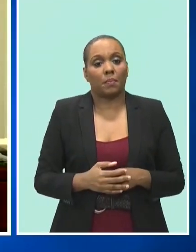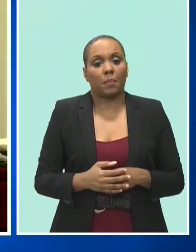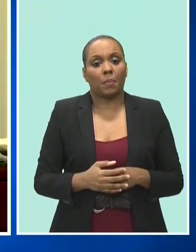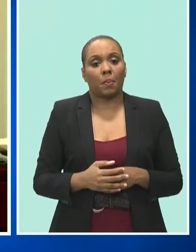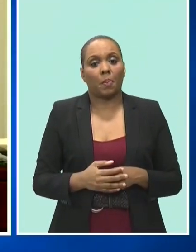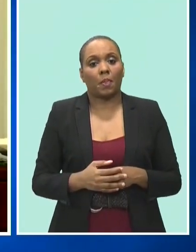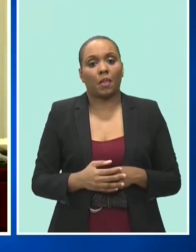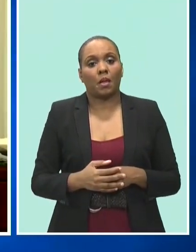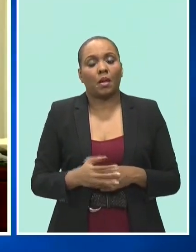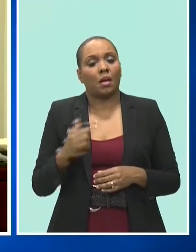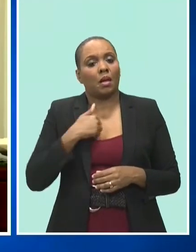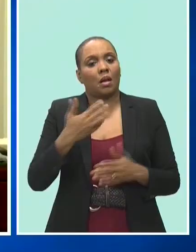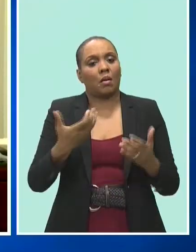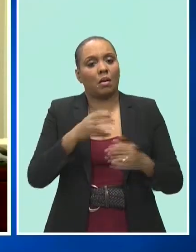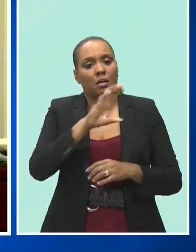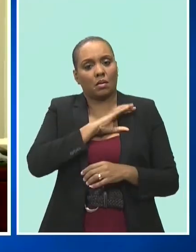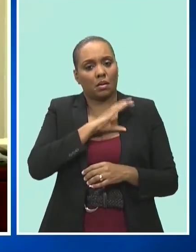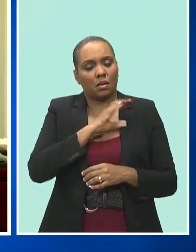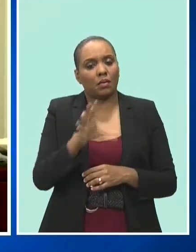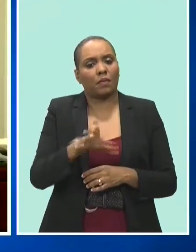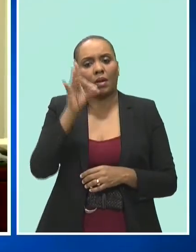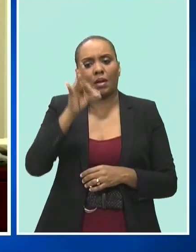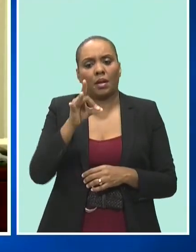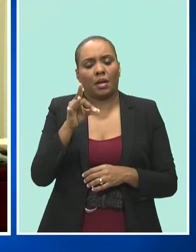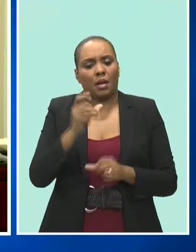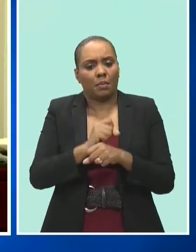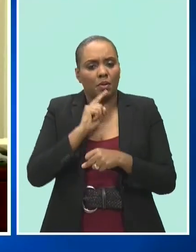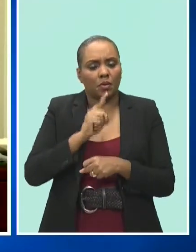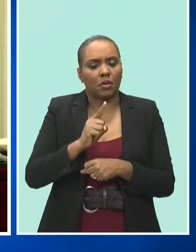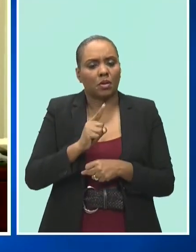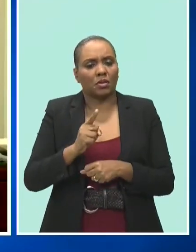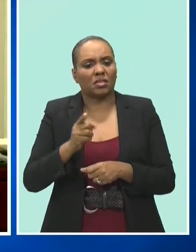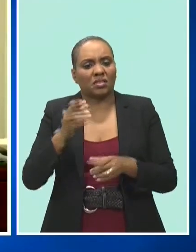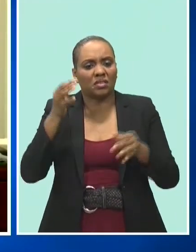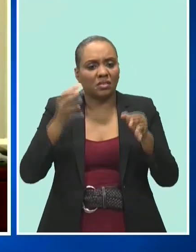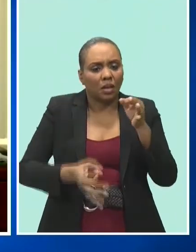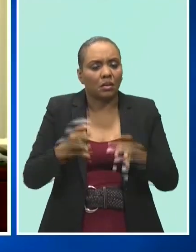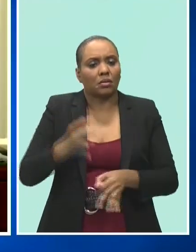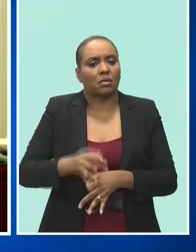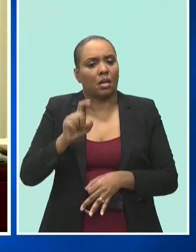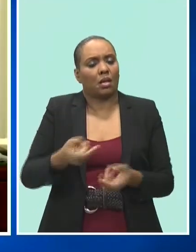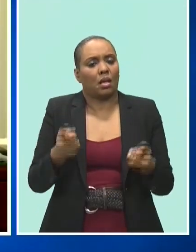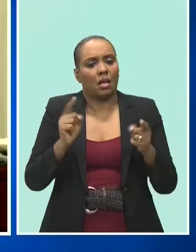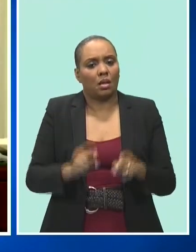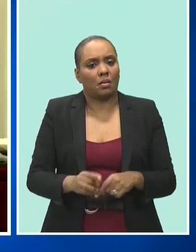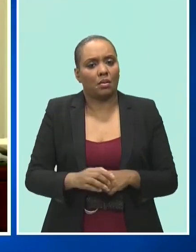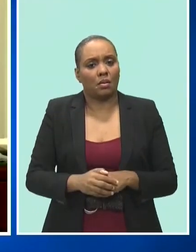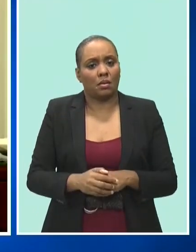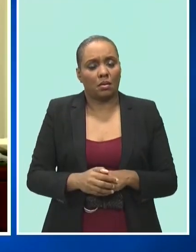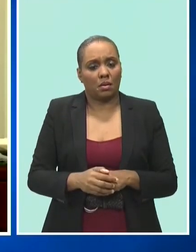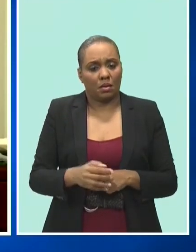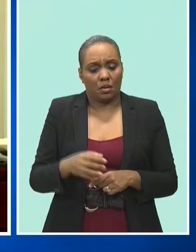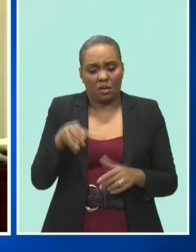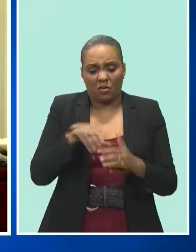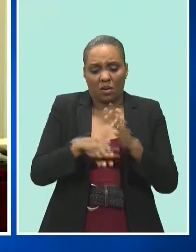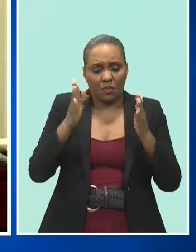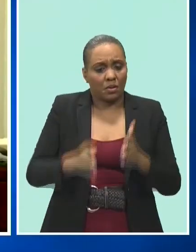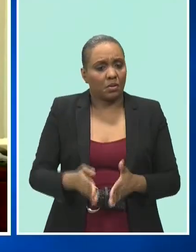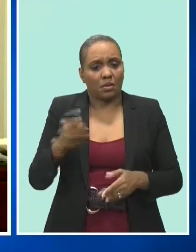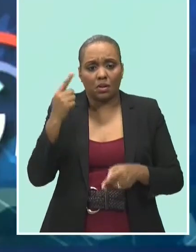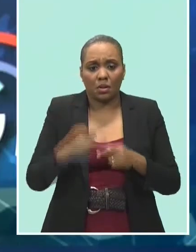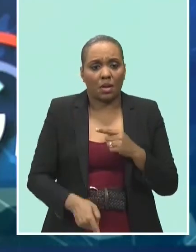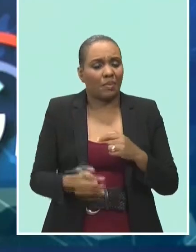these lawless people to swift justice. Barbados must become a very uncomfortable place for these